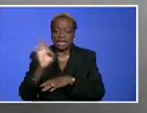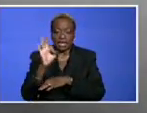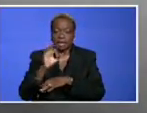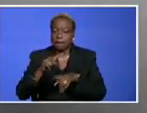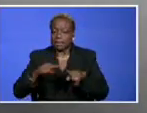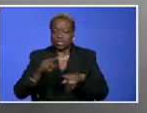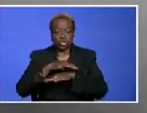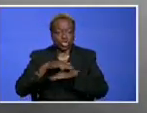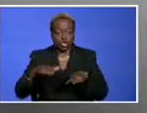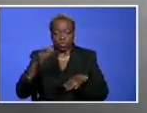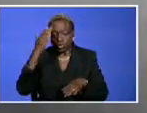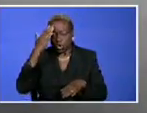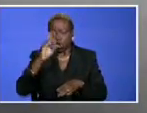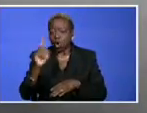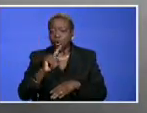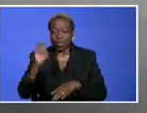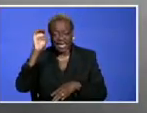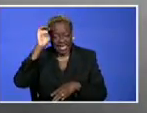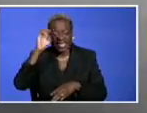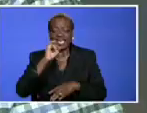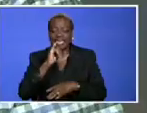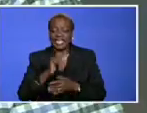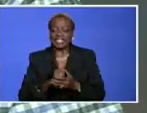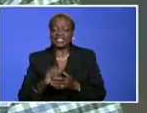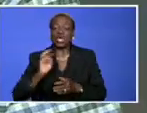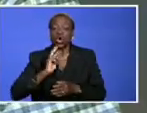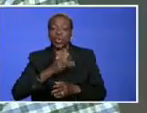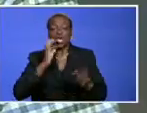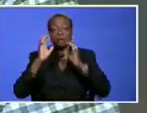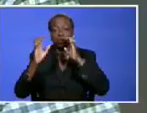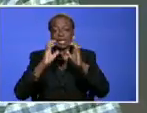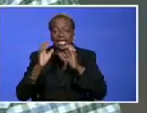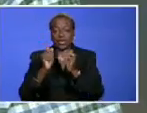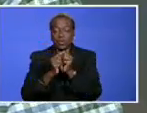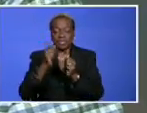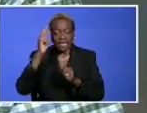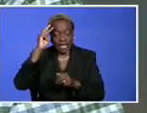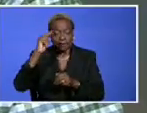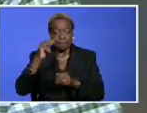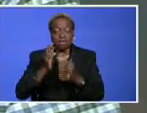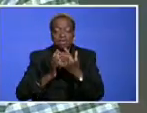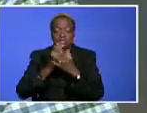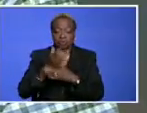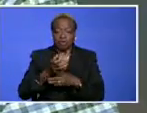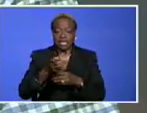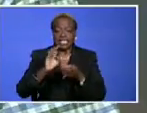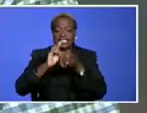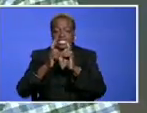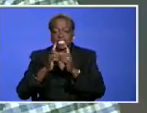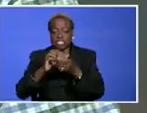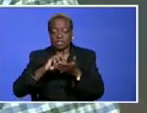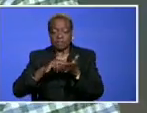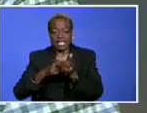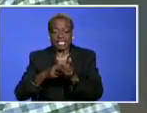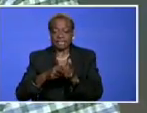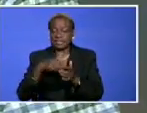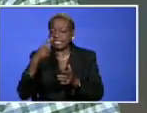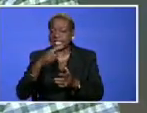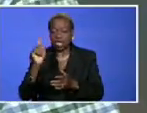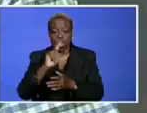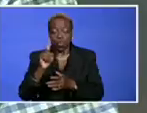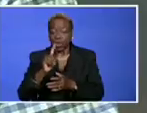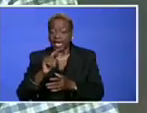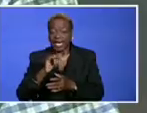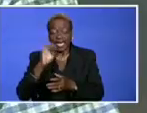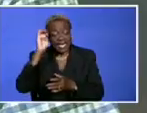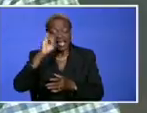we don't. And we've had communication with him through digital means, but to say where he is, we don't know.